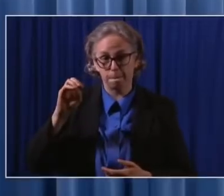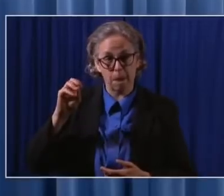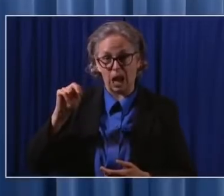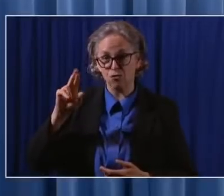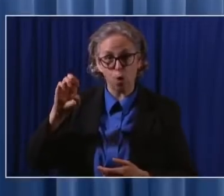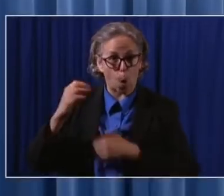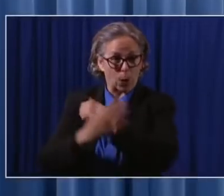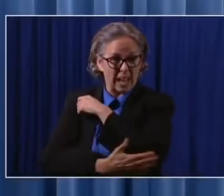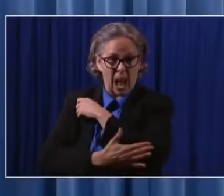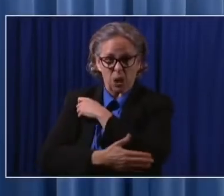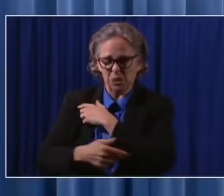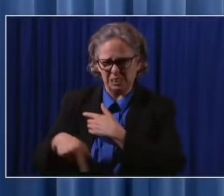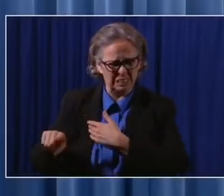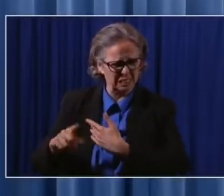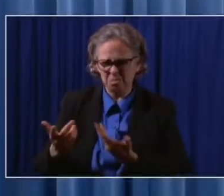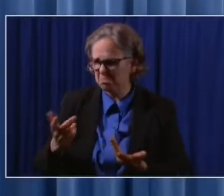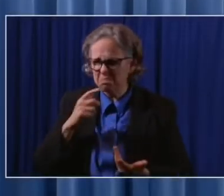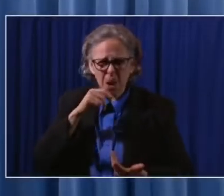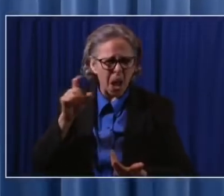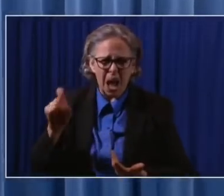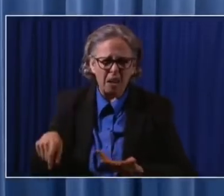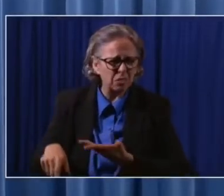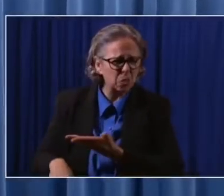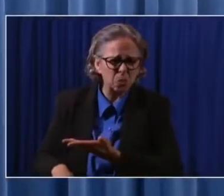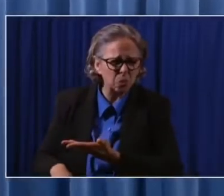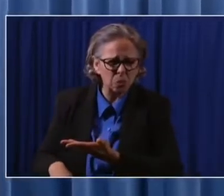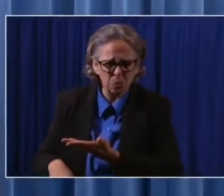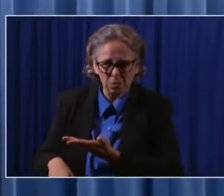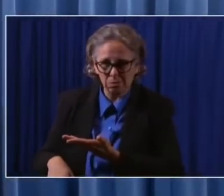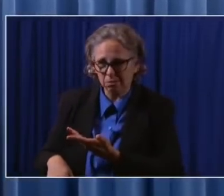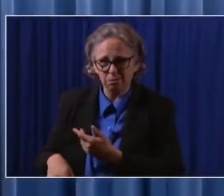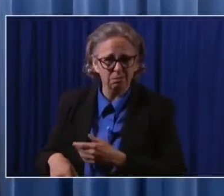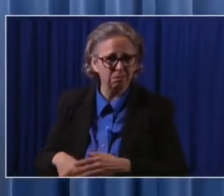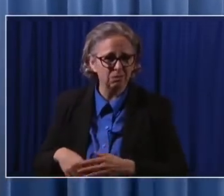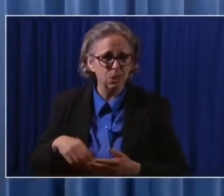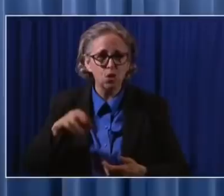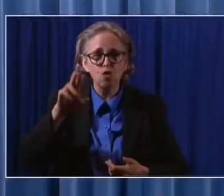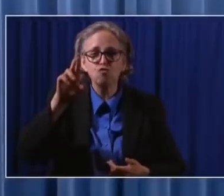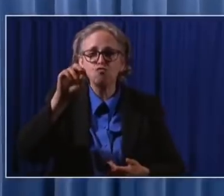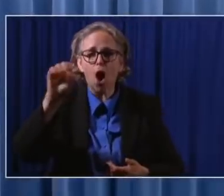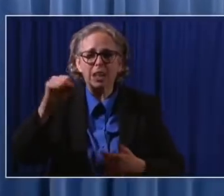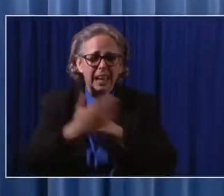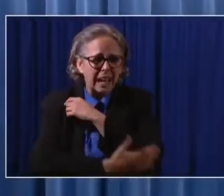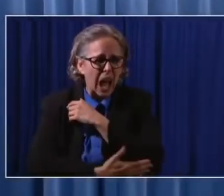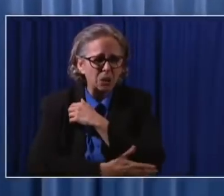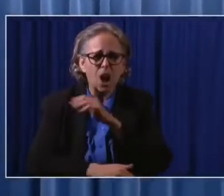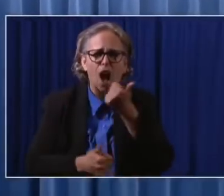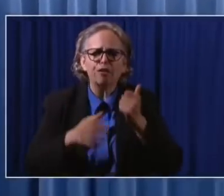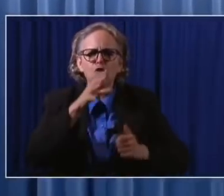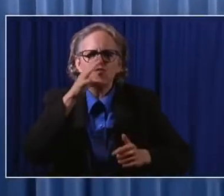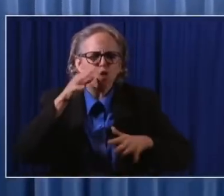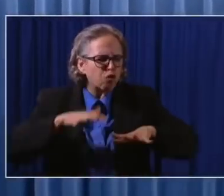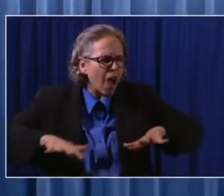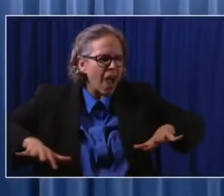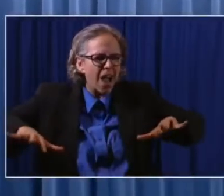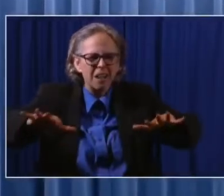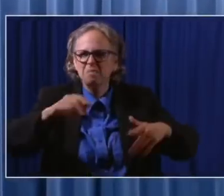great counties, Ross County, Pike County, et cetera, you don't have to do it.